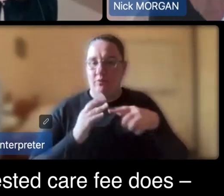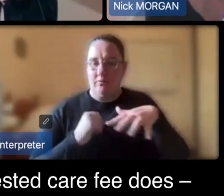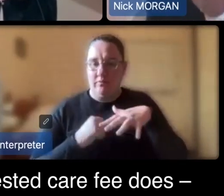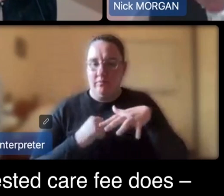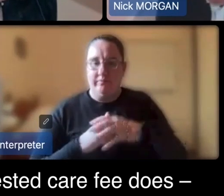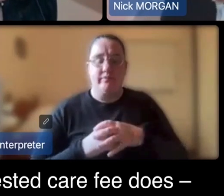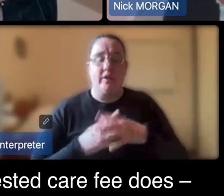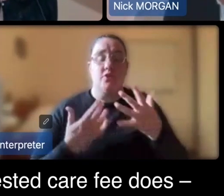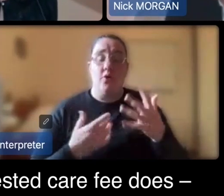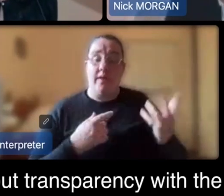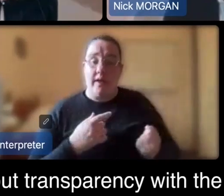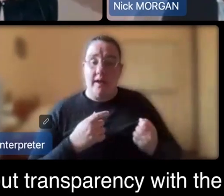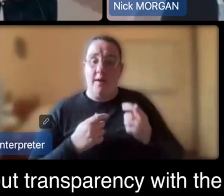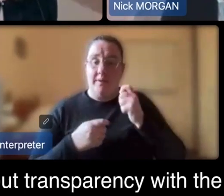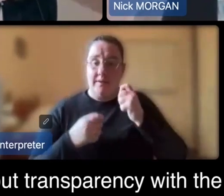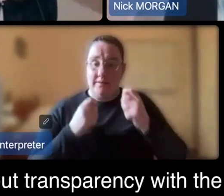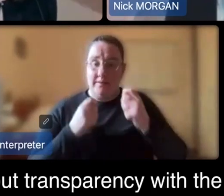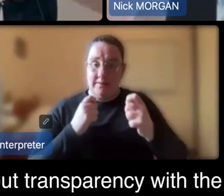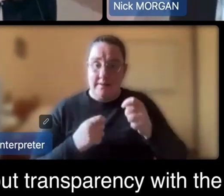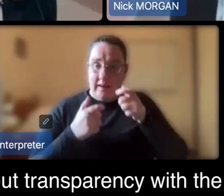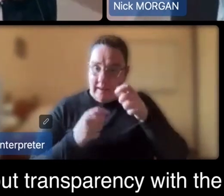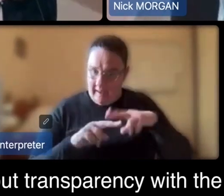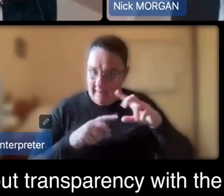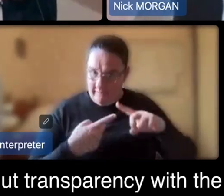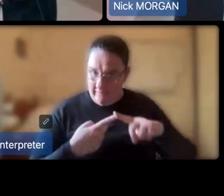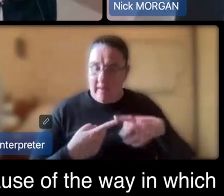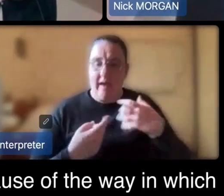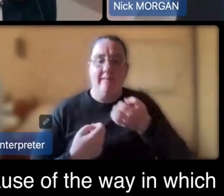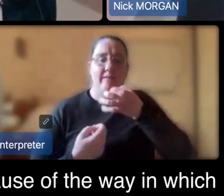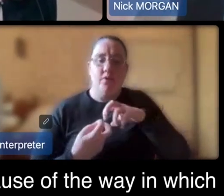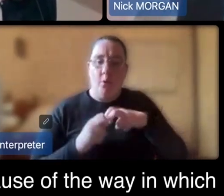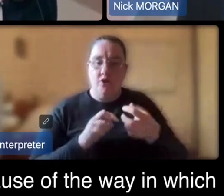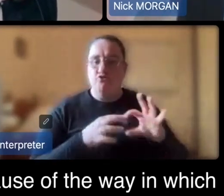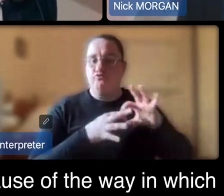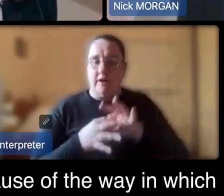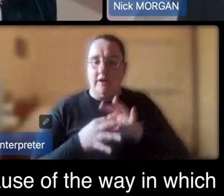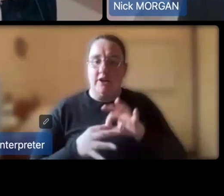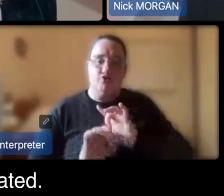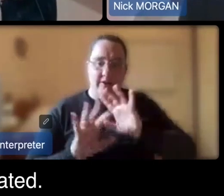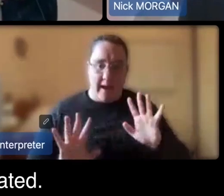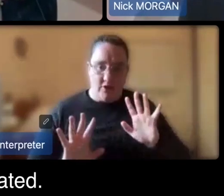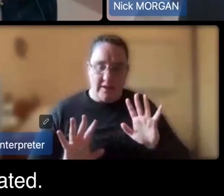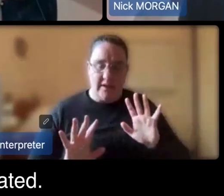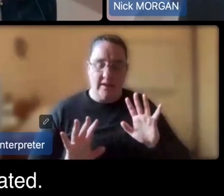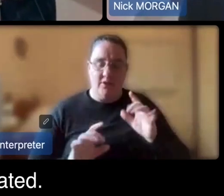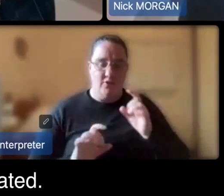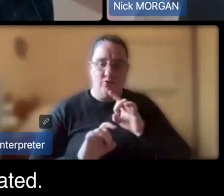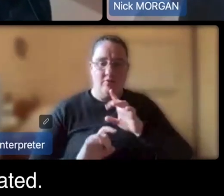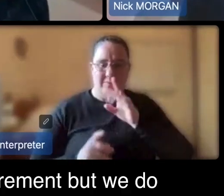the income tested care fee does, like, we can see some issues about transparency with the income tested care fee because of the way in which it's